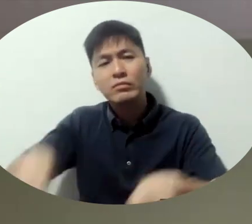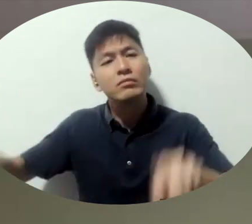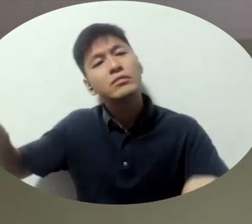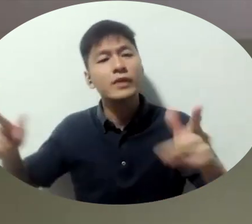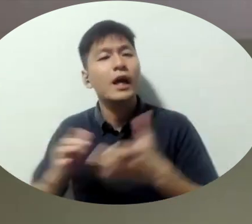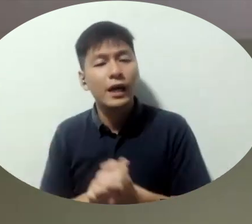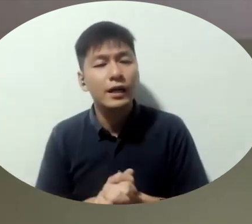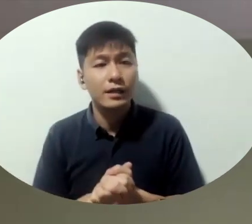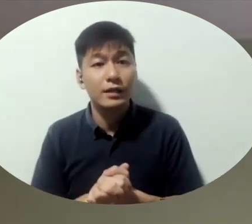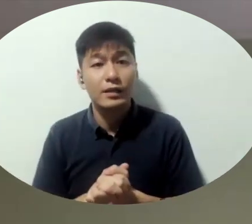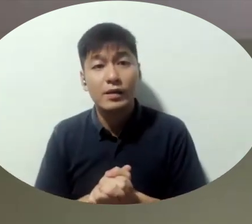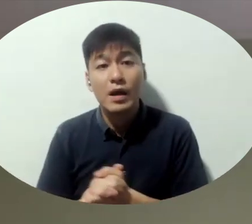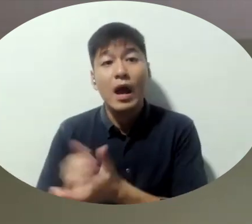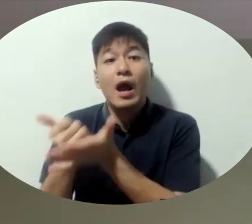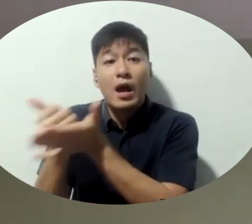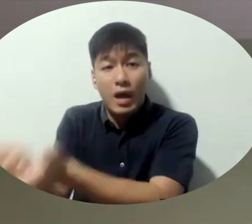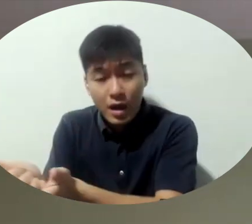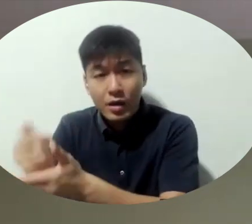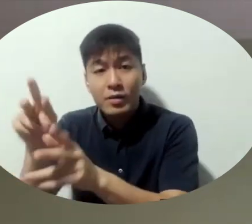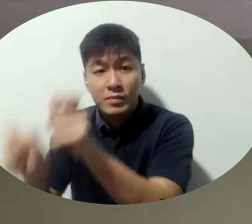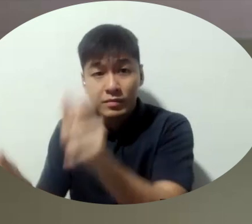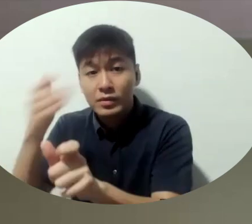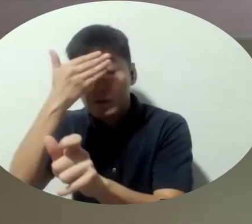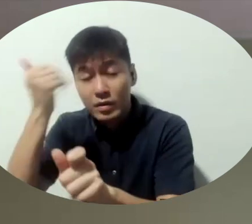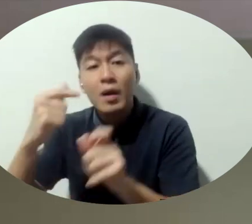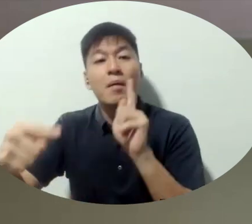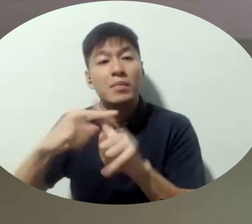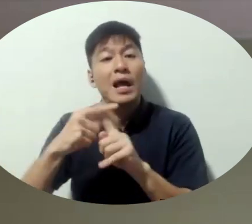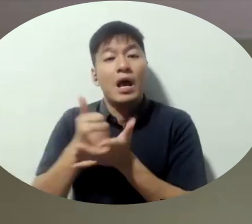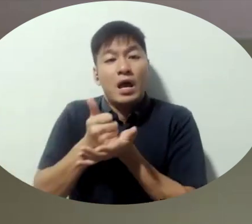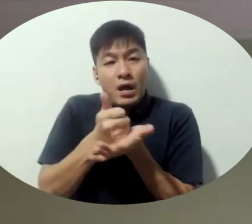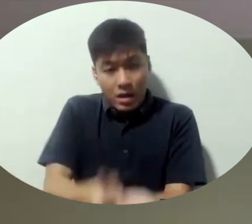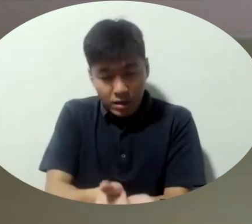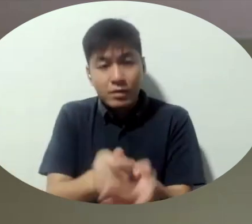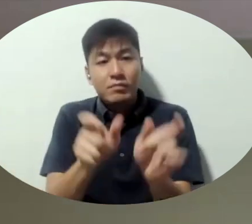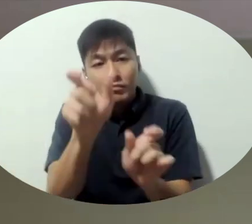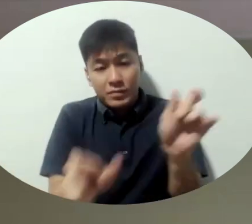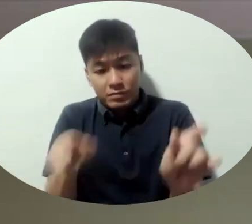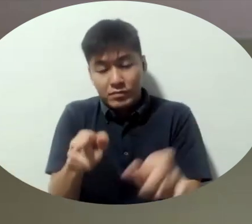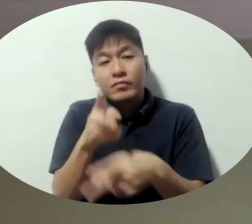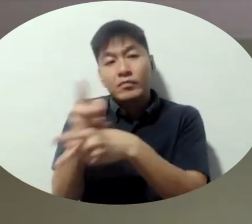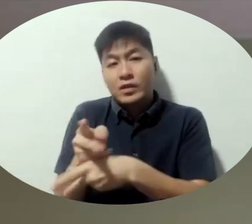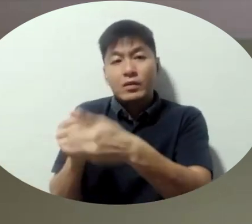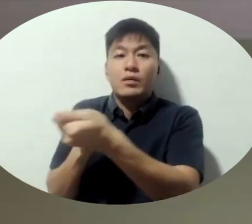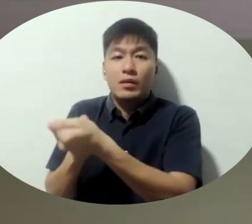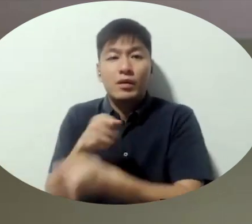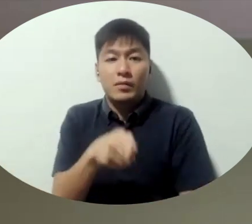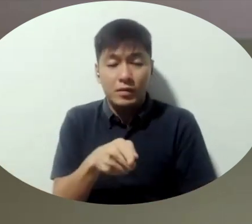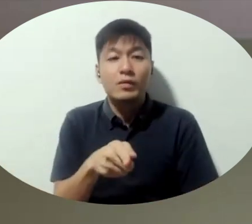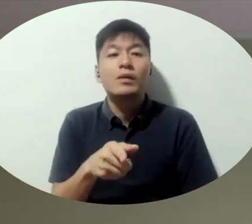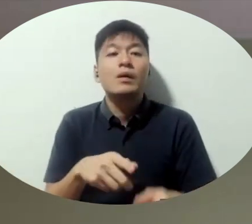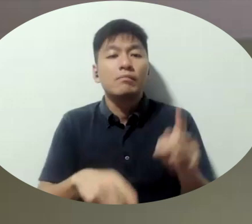care partnering in such a way that actually elevate the role across a country, across a